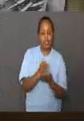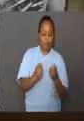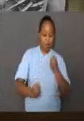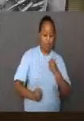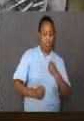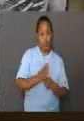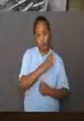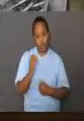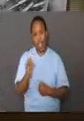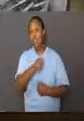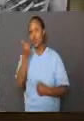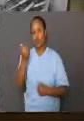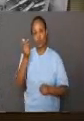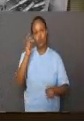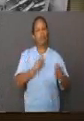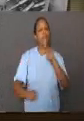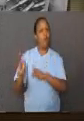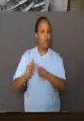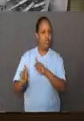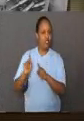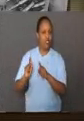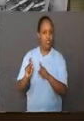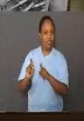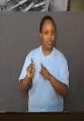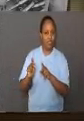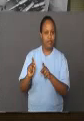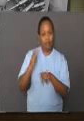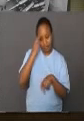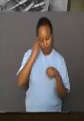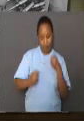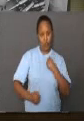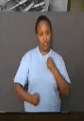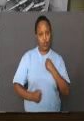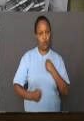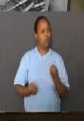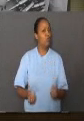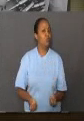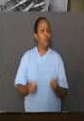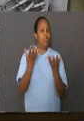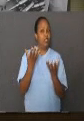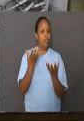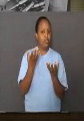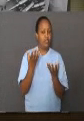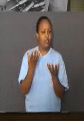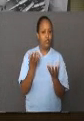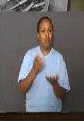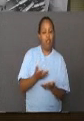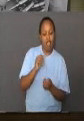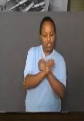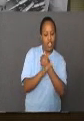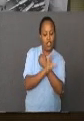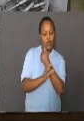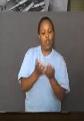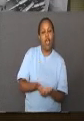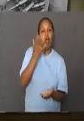the rest of the population, as the military received a great deal of